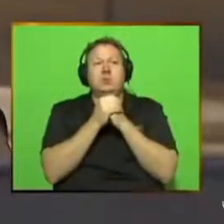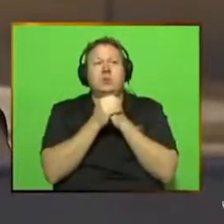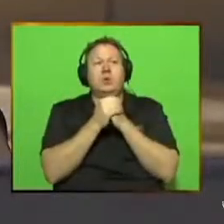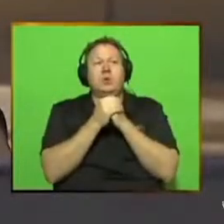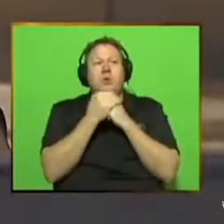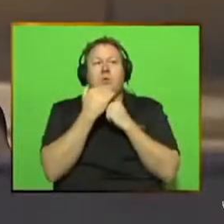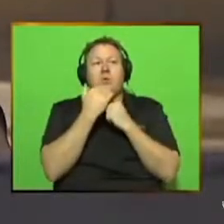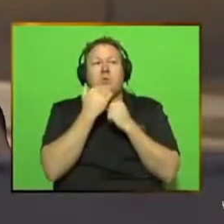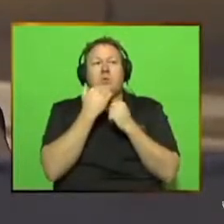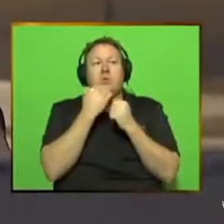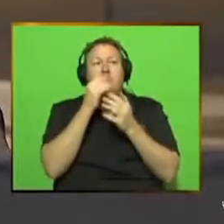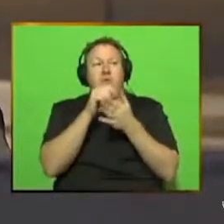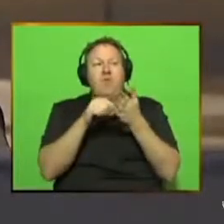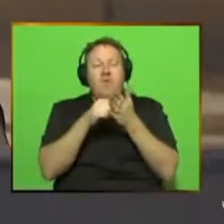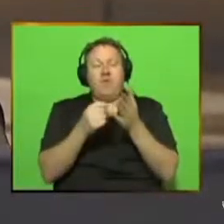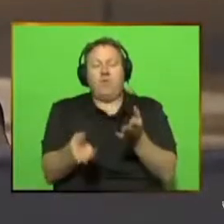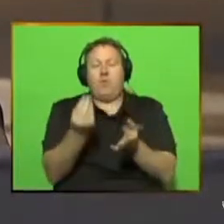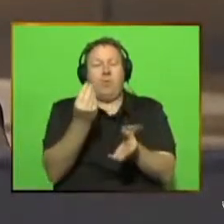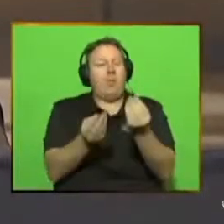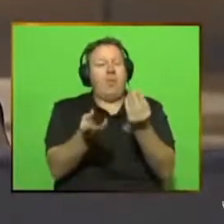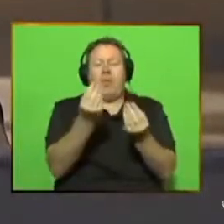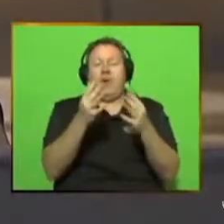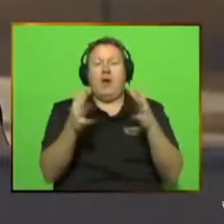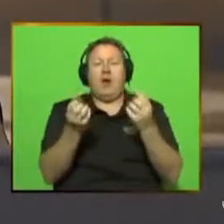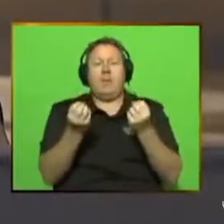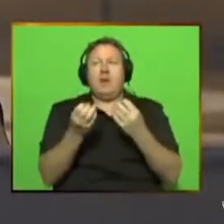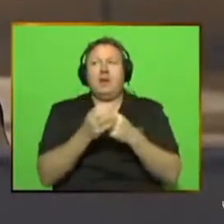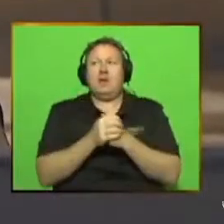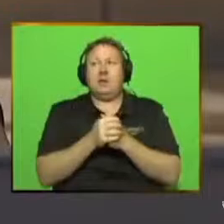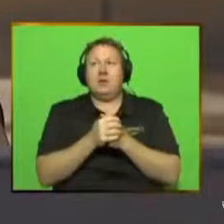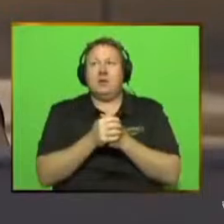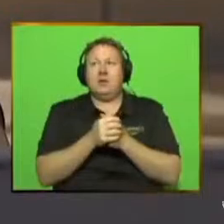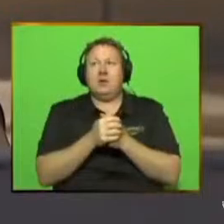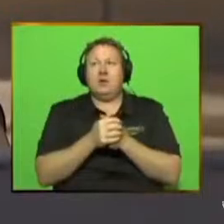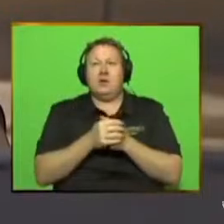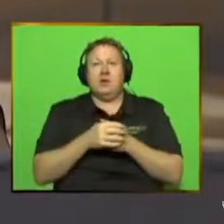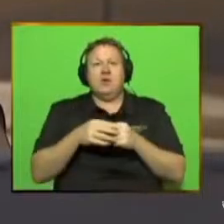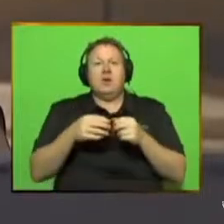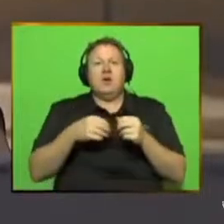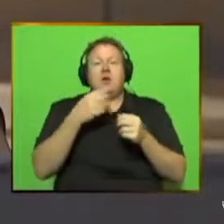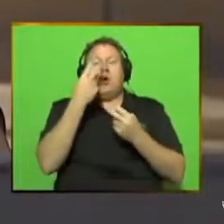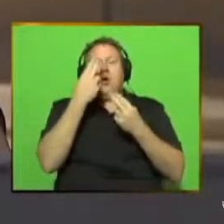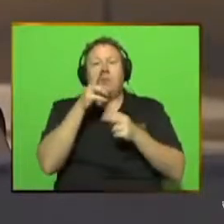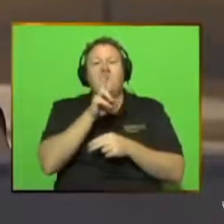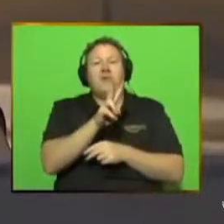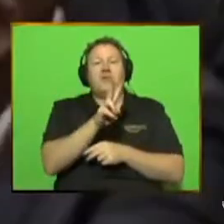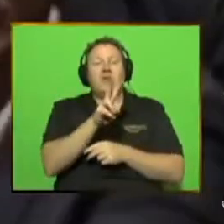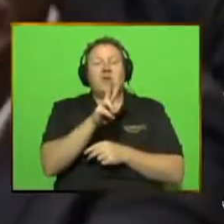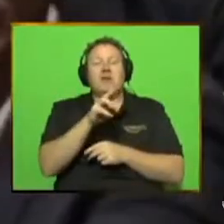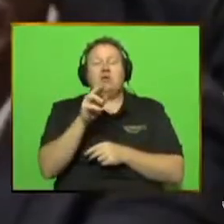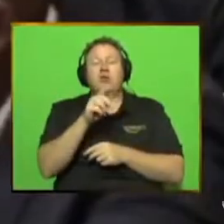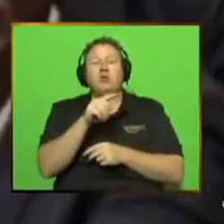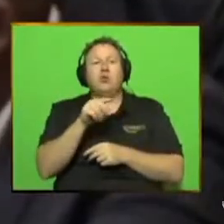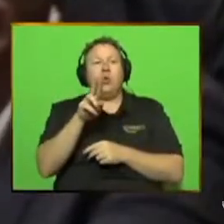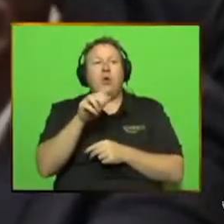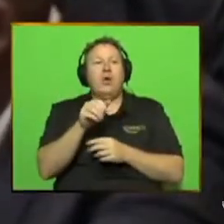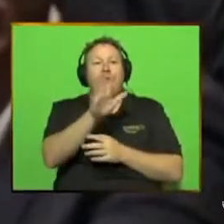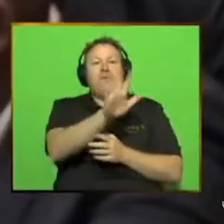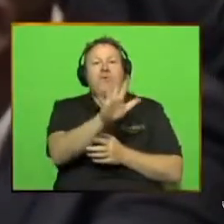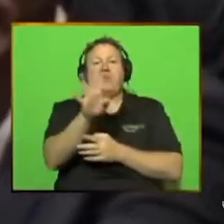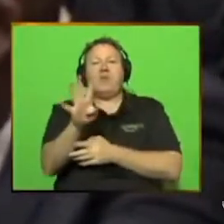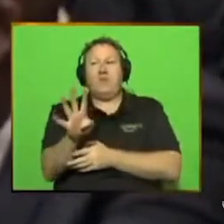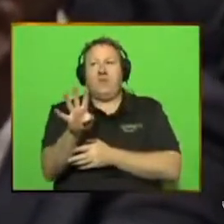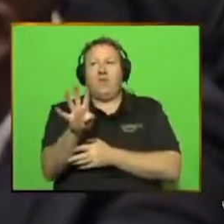who got how many votes. Honorable V. Zumula, 54 votes.